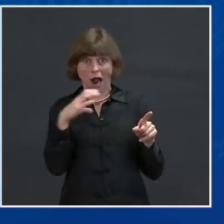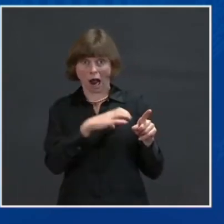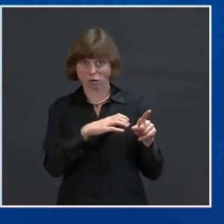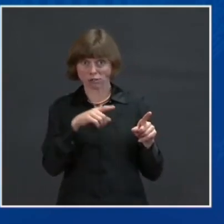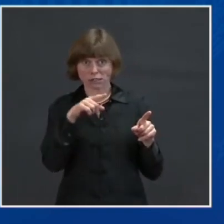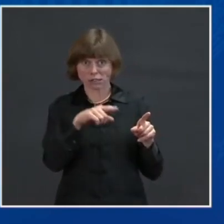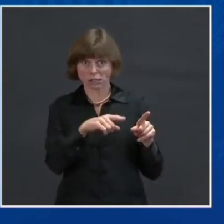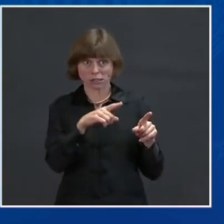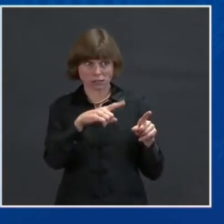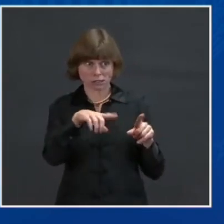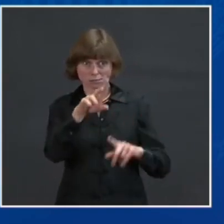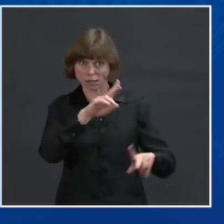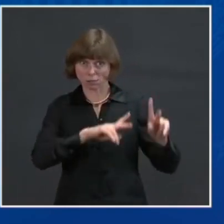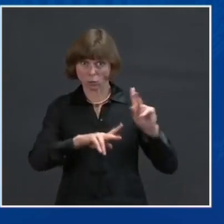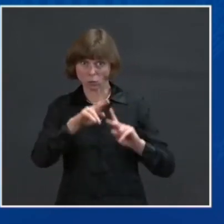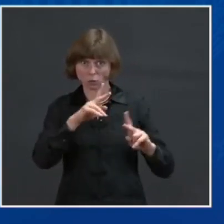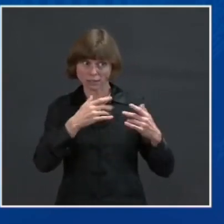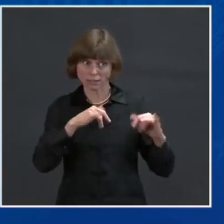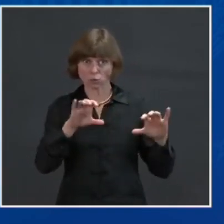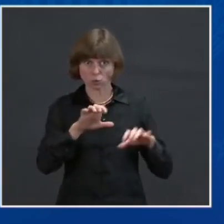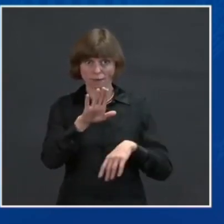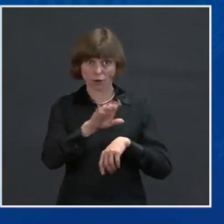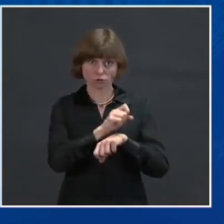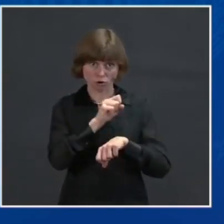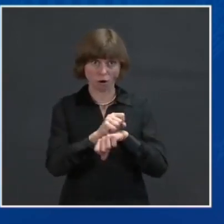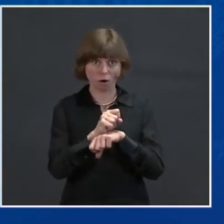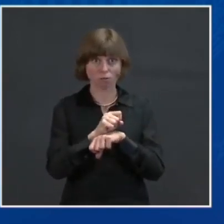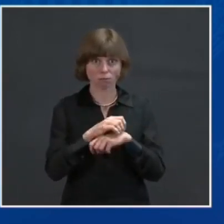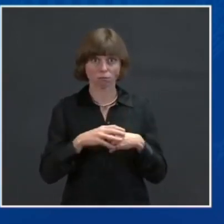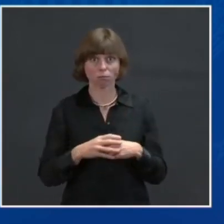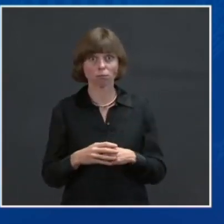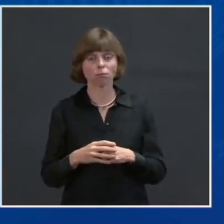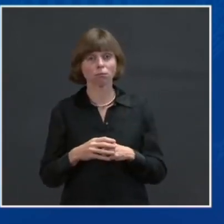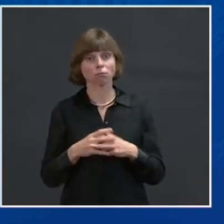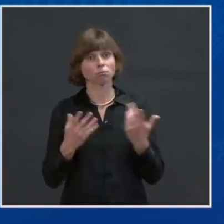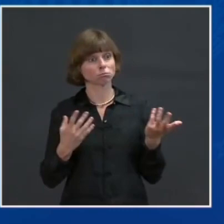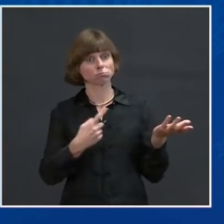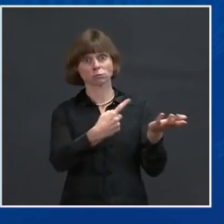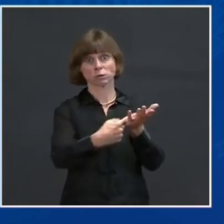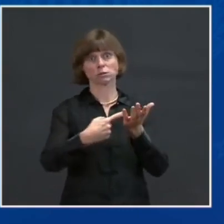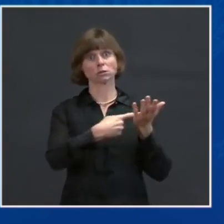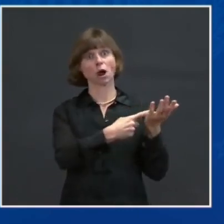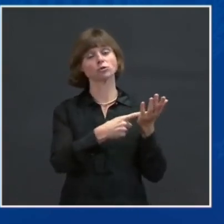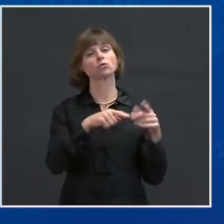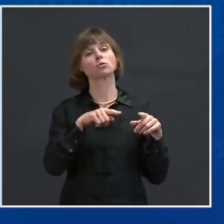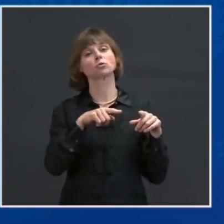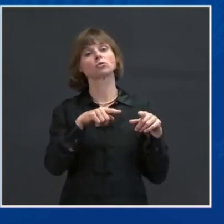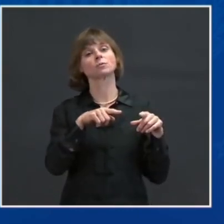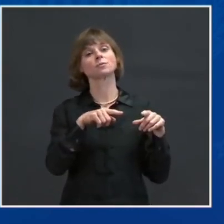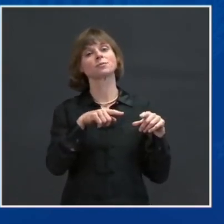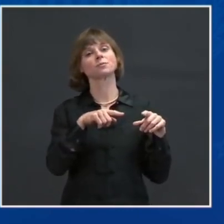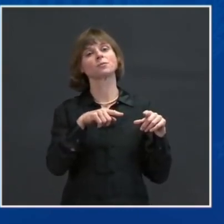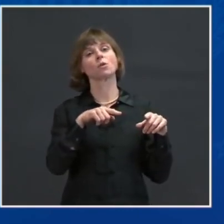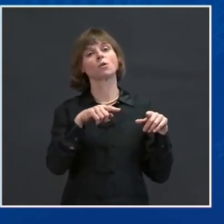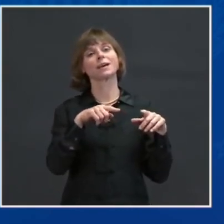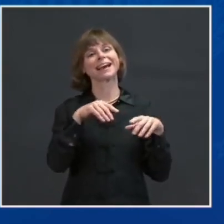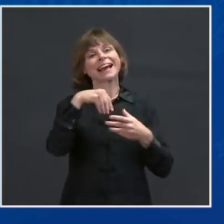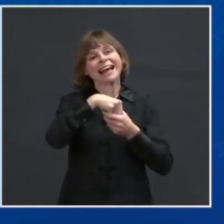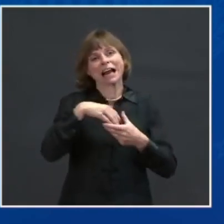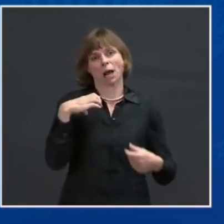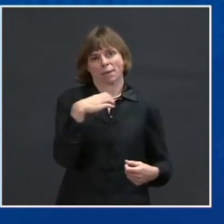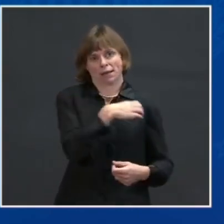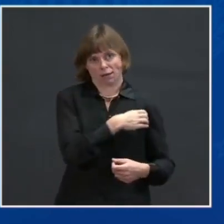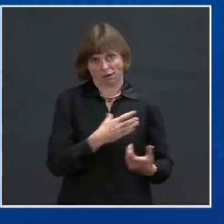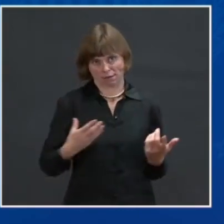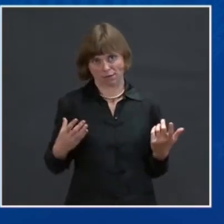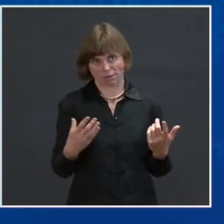continue to do their job in having conversations at the committee level. It was obviously an important week in